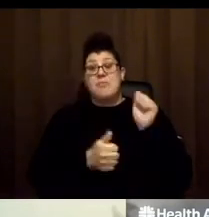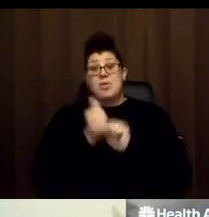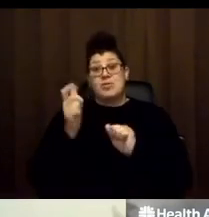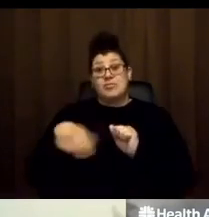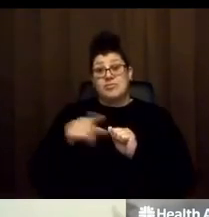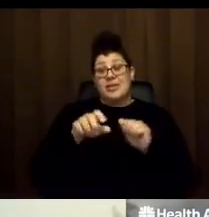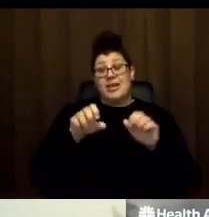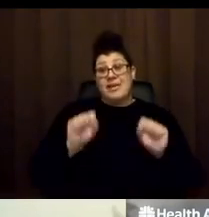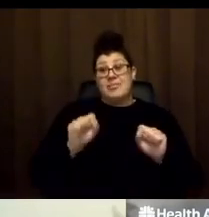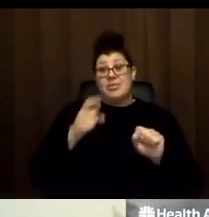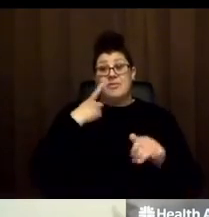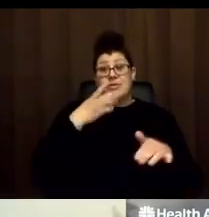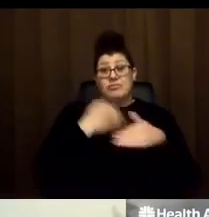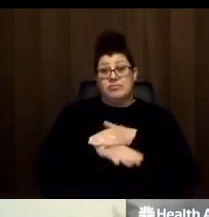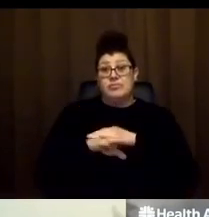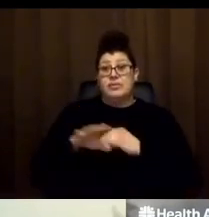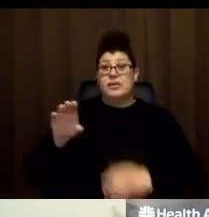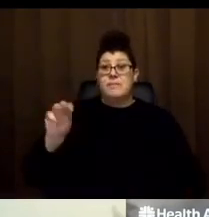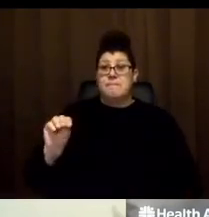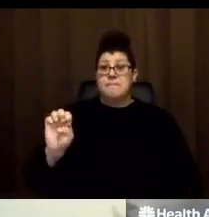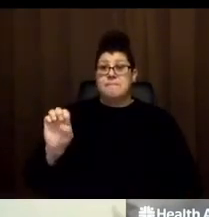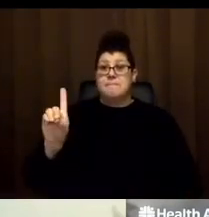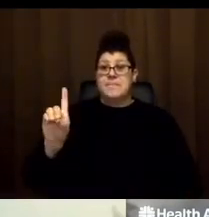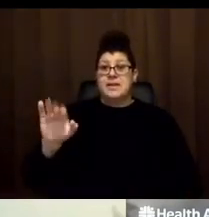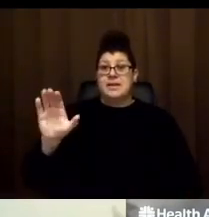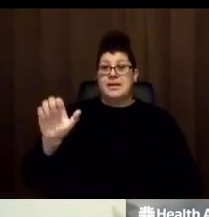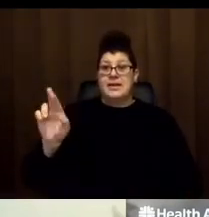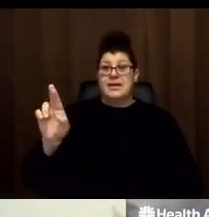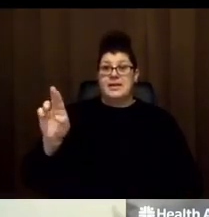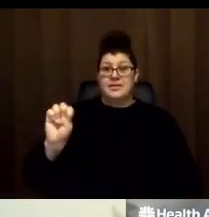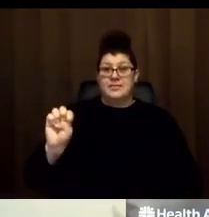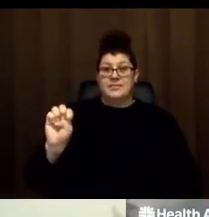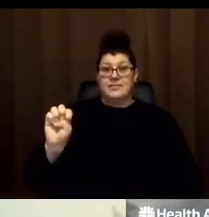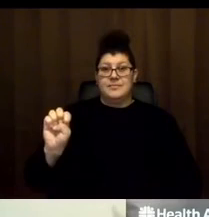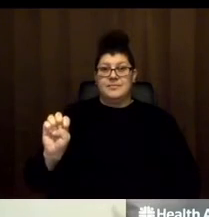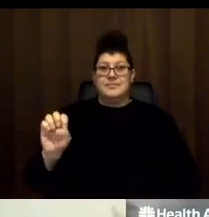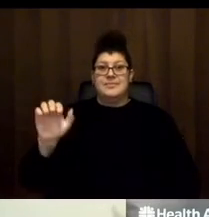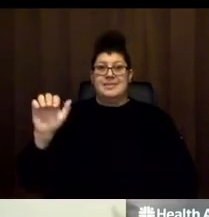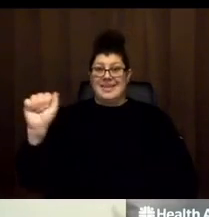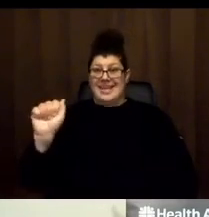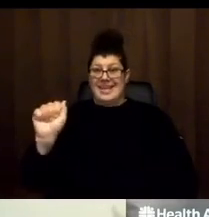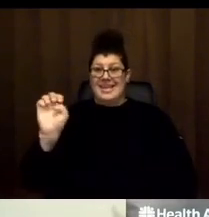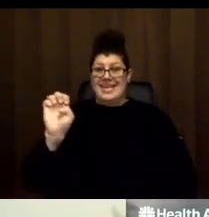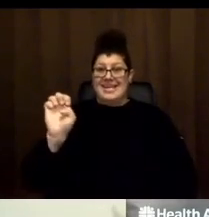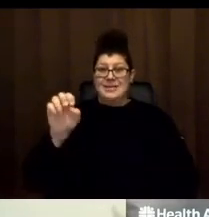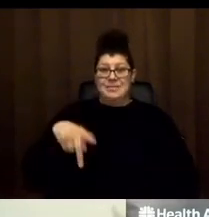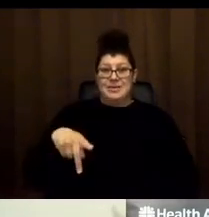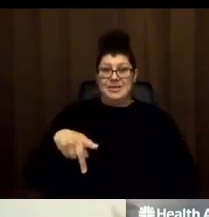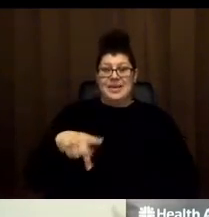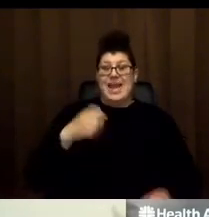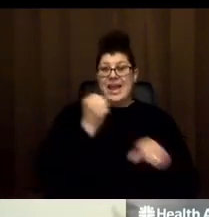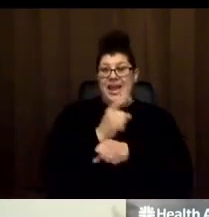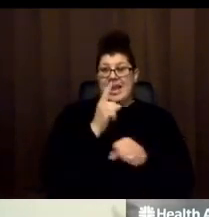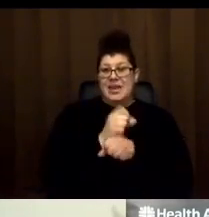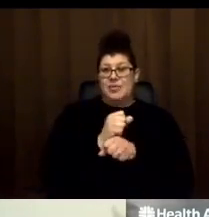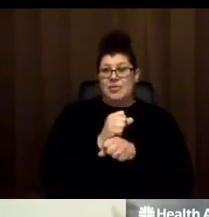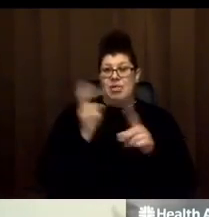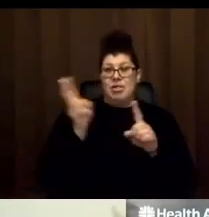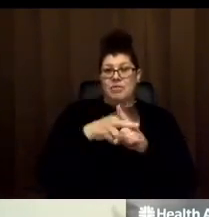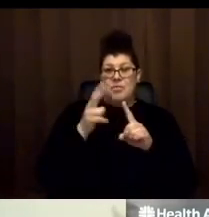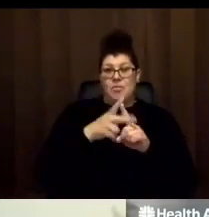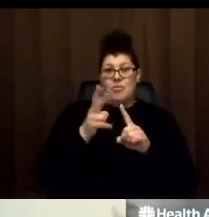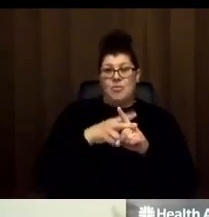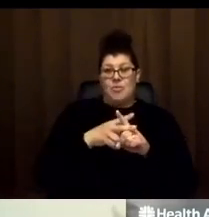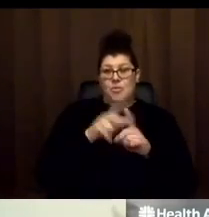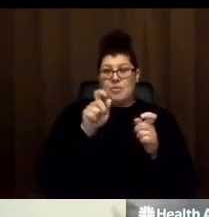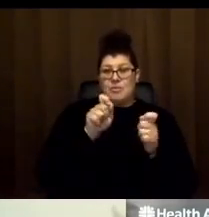plan. And that is the AEP, or also known as the annual enrollment period. Between October 15th